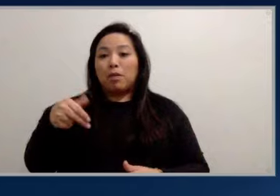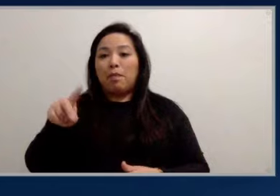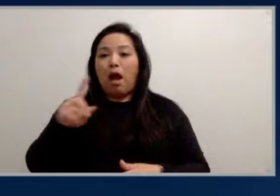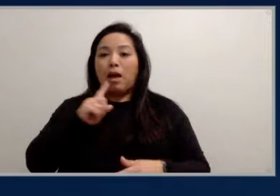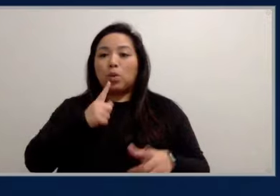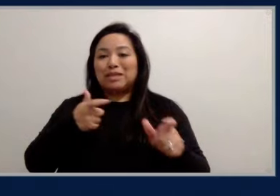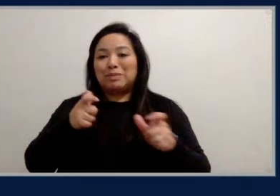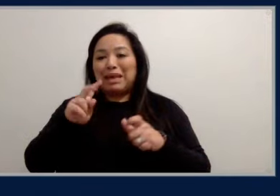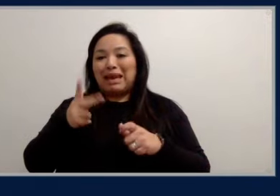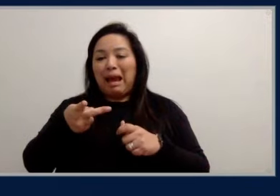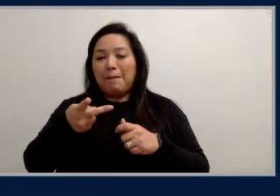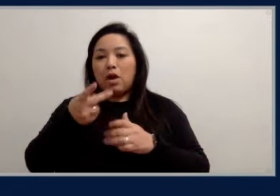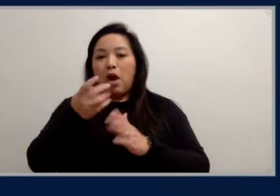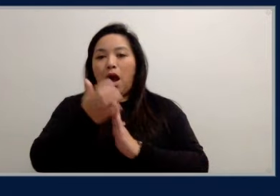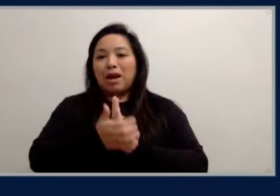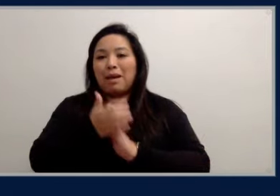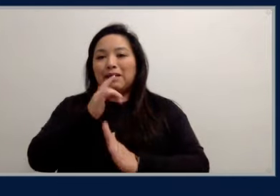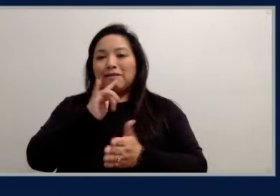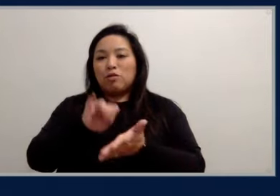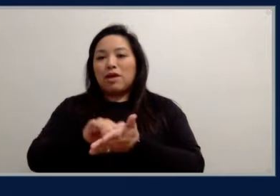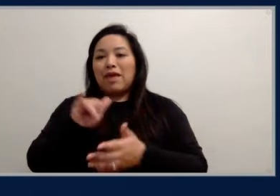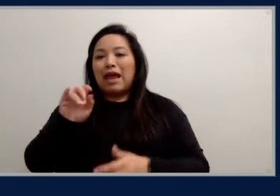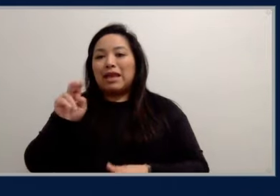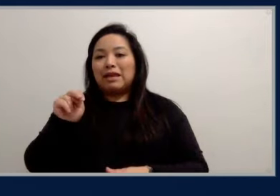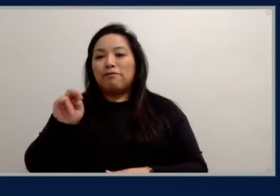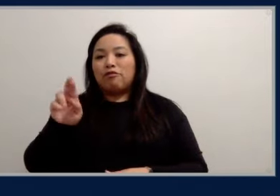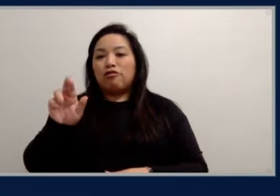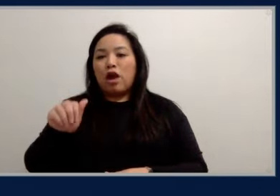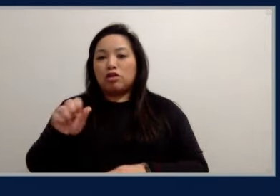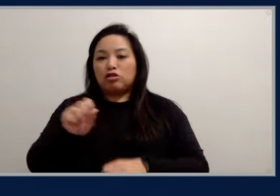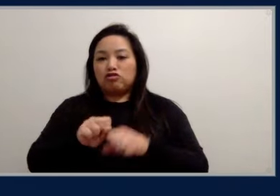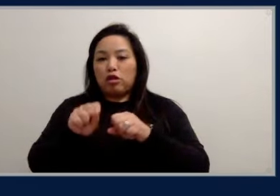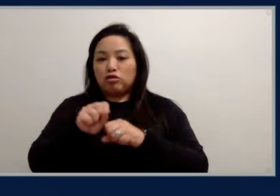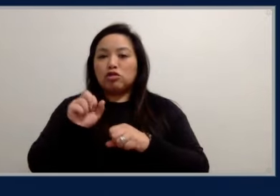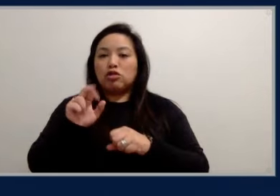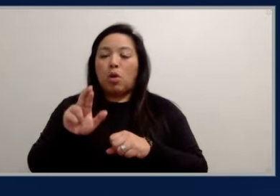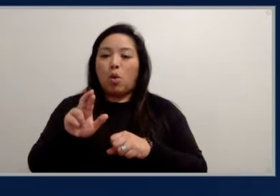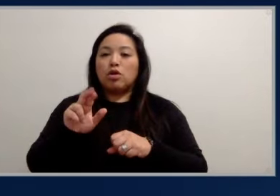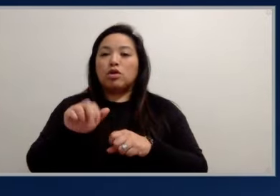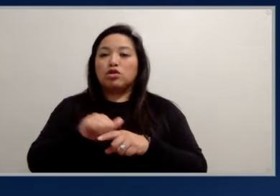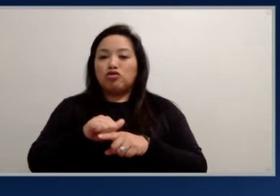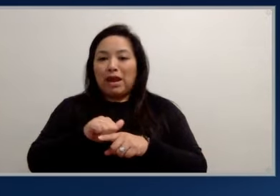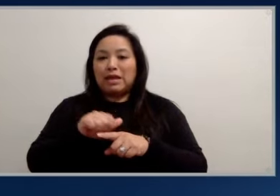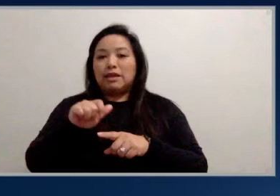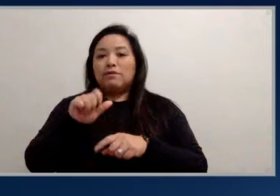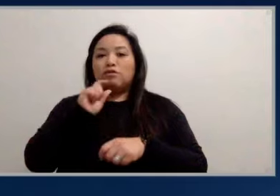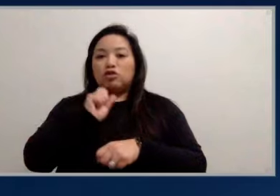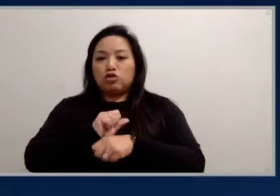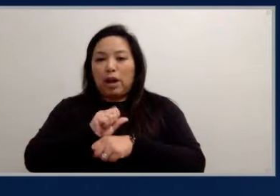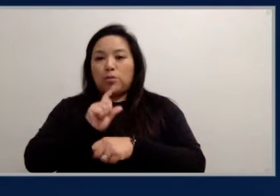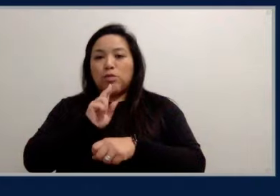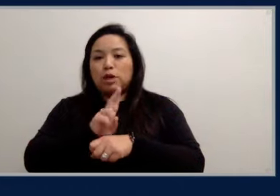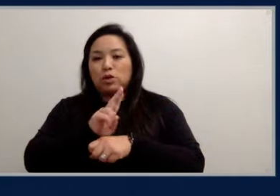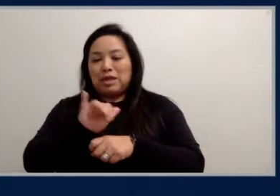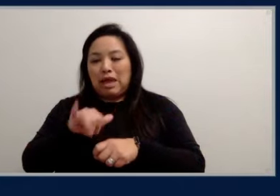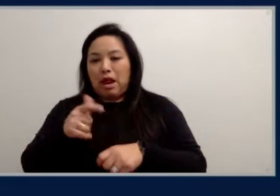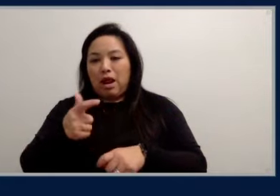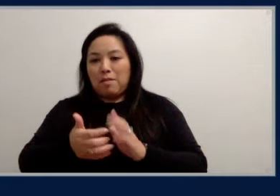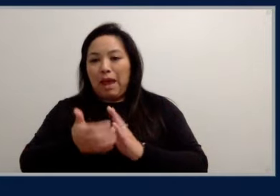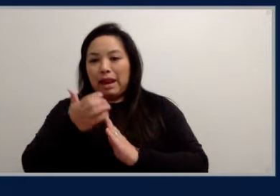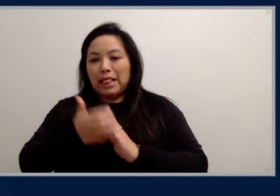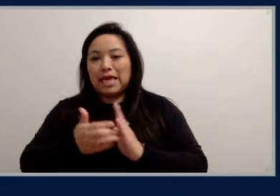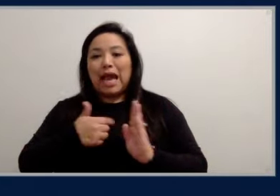automatically the instance group, so the infrastructure. Or if you're using training job, the training job will be spin up automatically. You know what, Giuseppe, I want to see